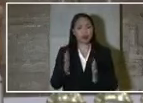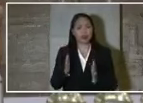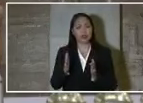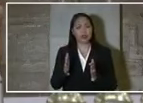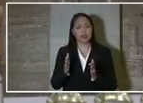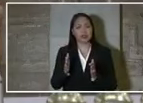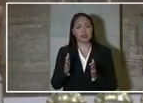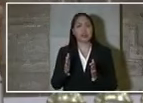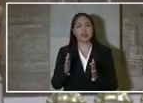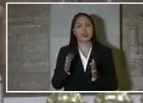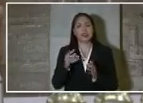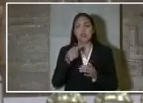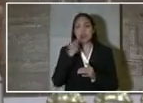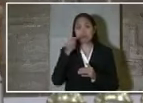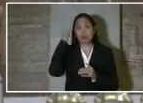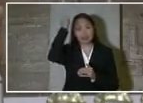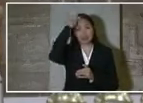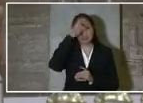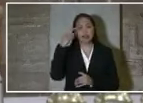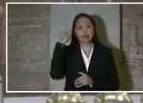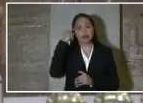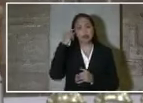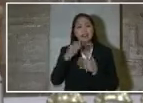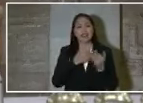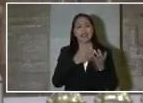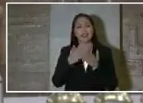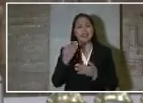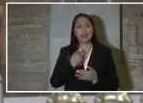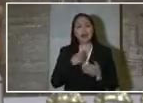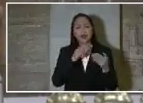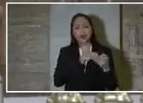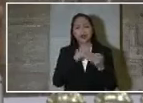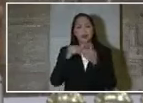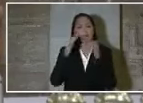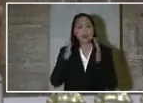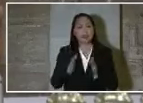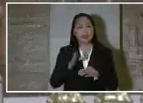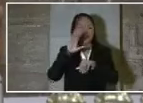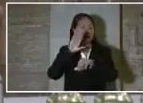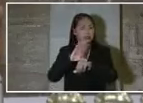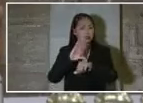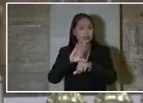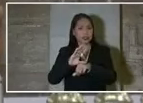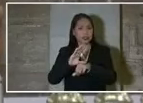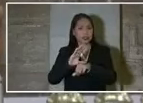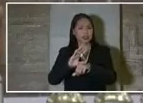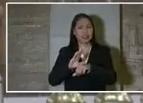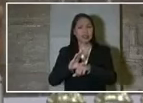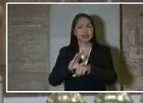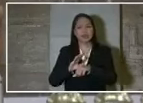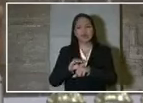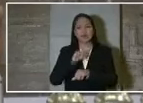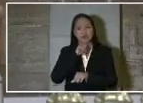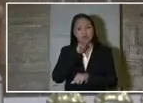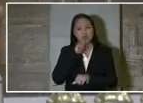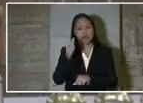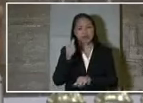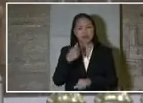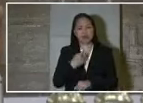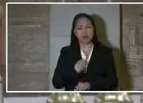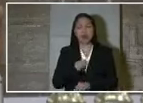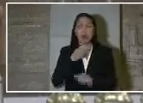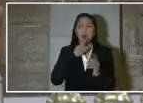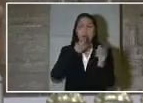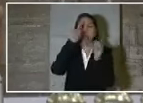sabi ni San Pablo, kahit ako ang pinuno sa simbahan, hindi dapat ako ang